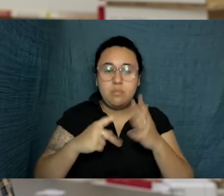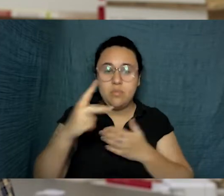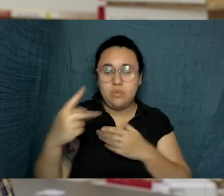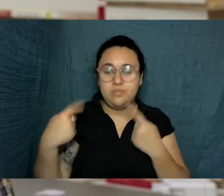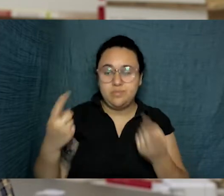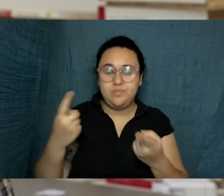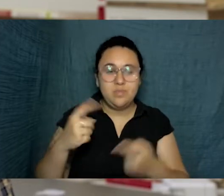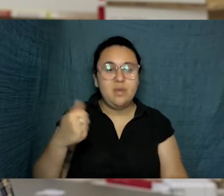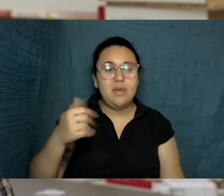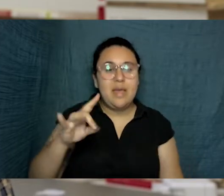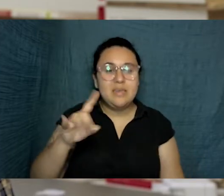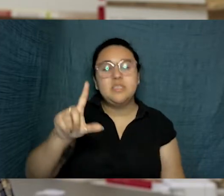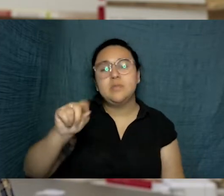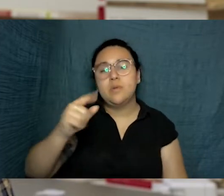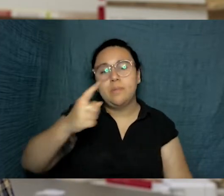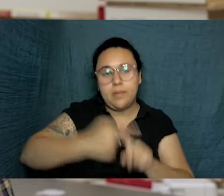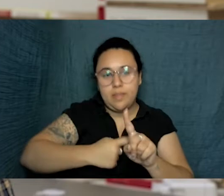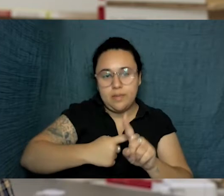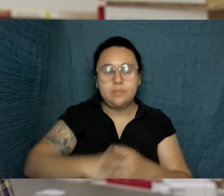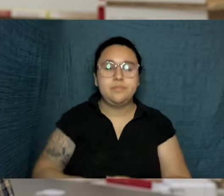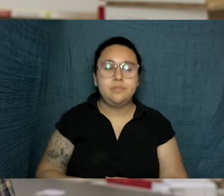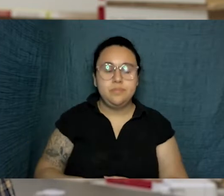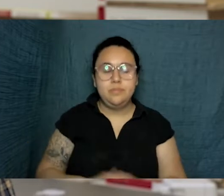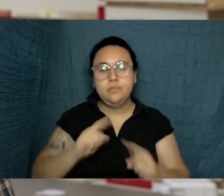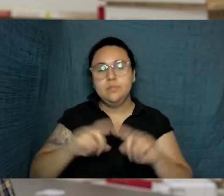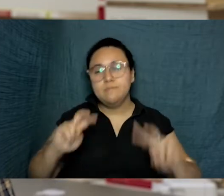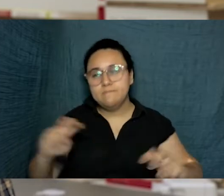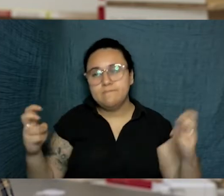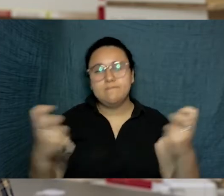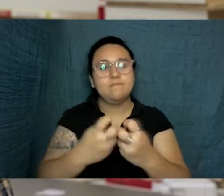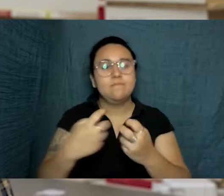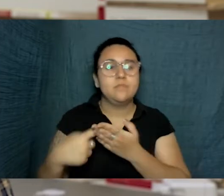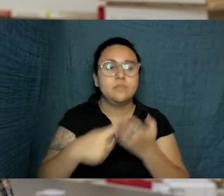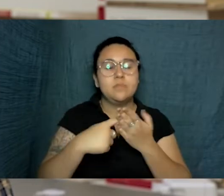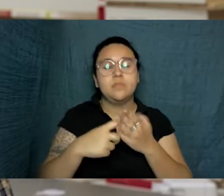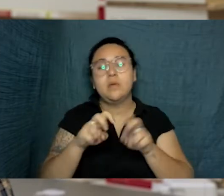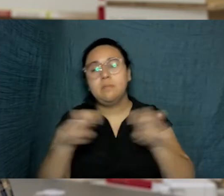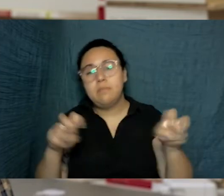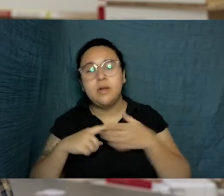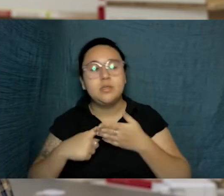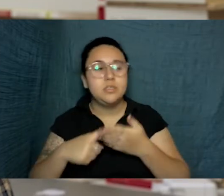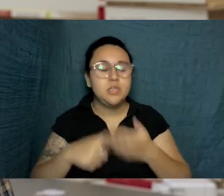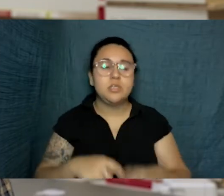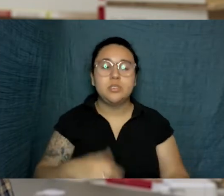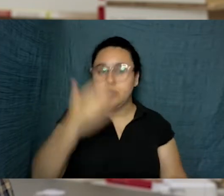over the past 18, 20 months. We've done roundtable talks, panel discussions, Know Your